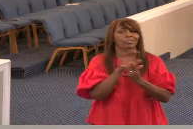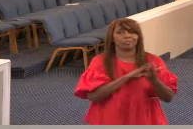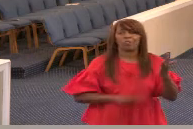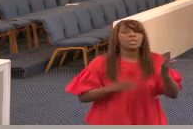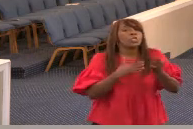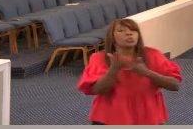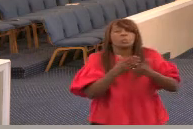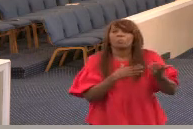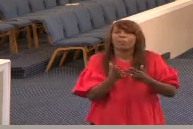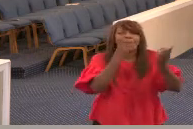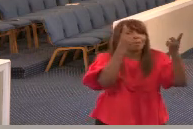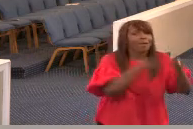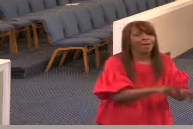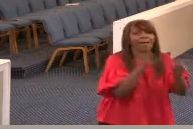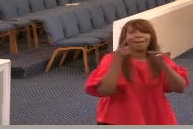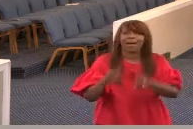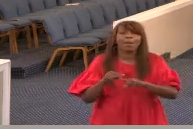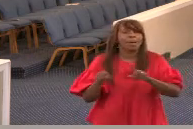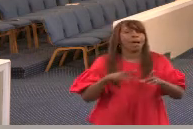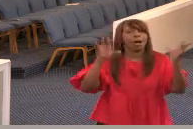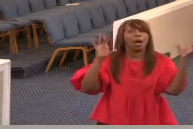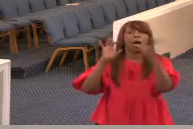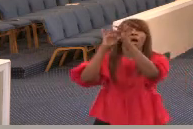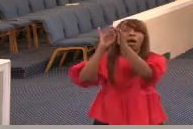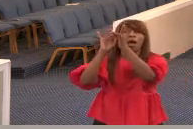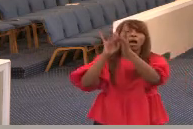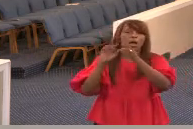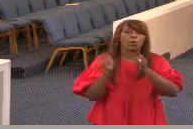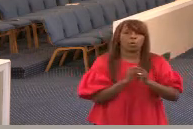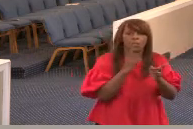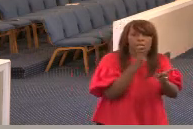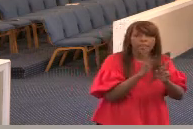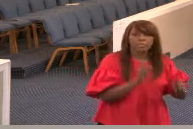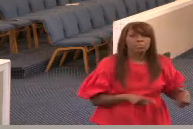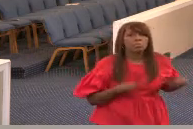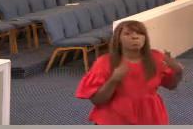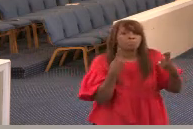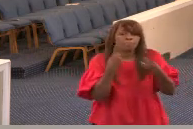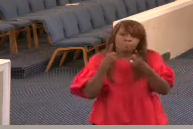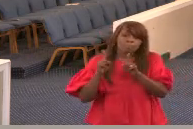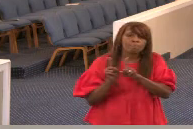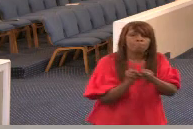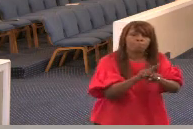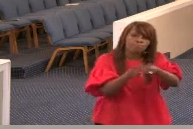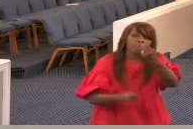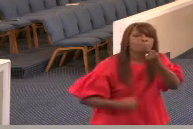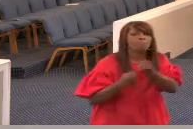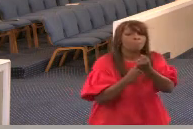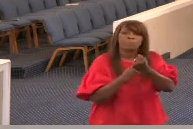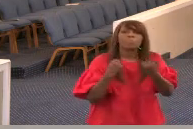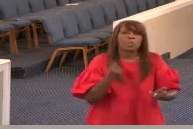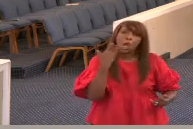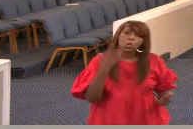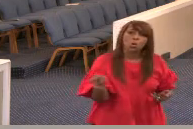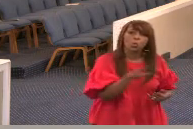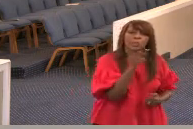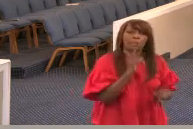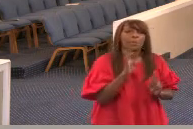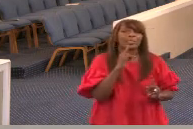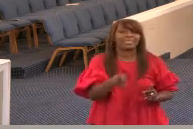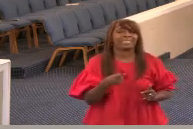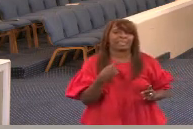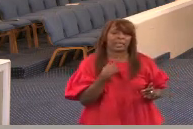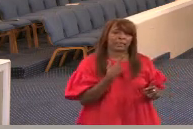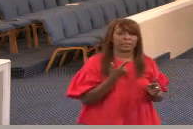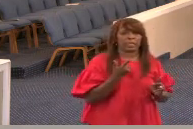water, I'm stick with the ship. I'm sticking with what's kept me, what's brought me, what sustained me. I know some people say the